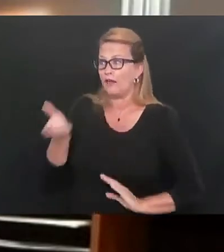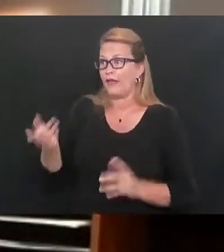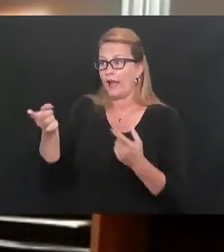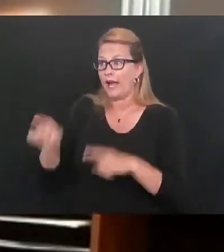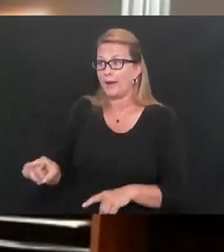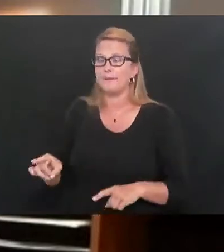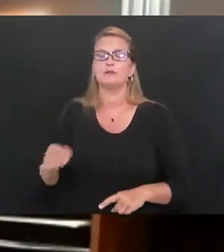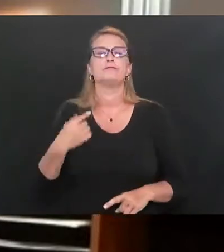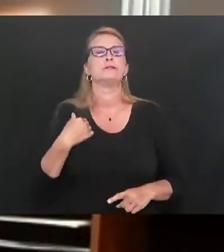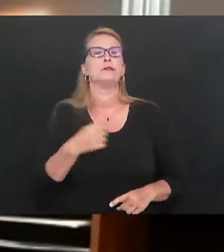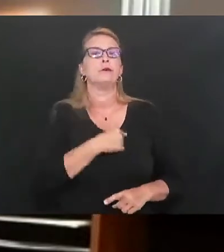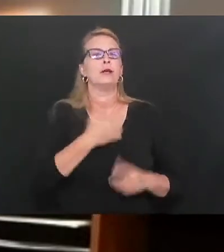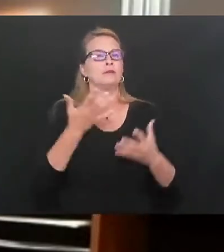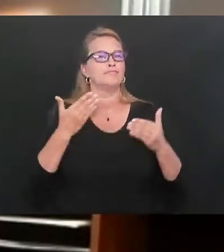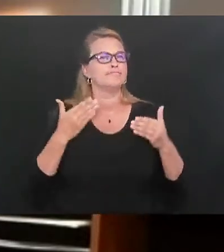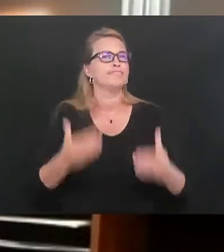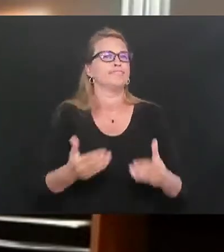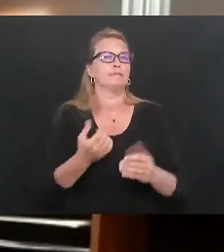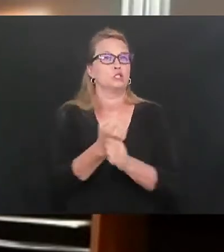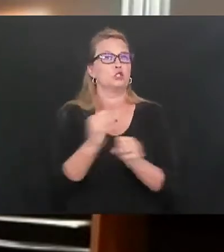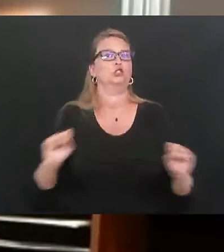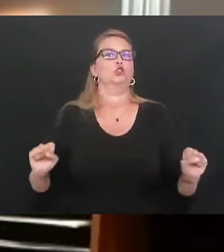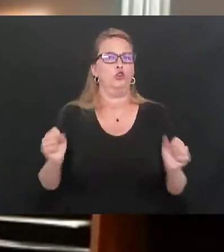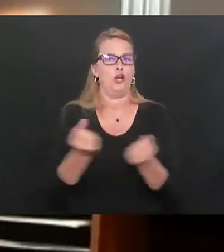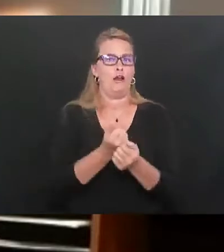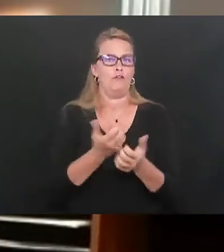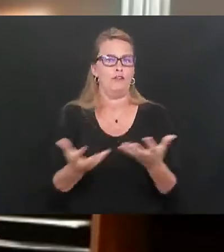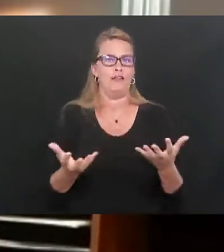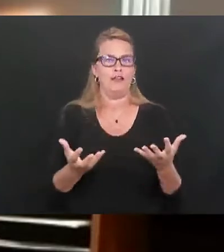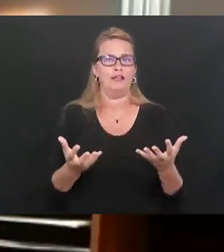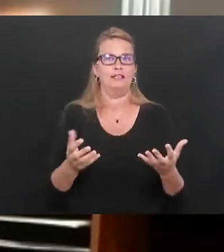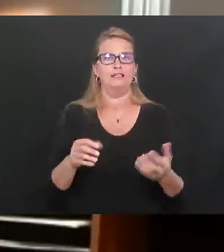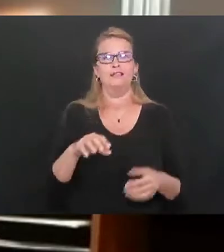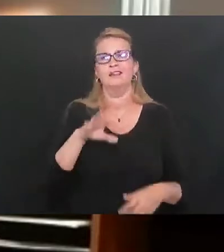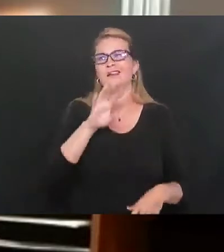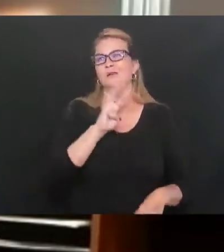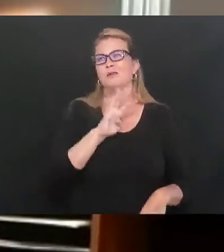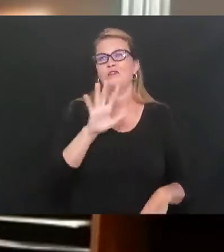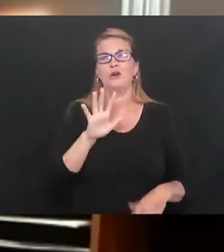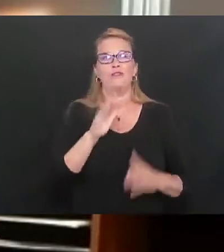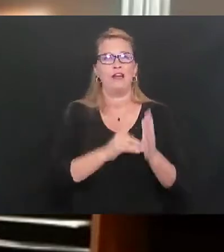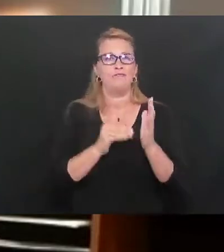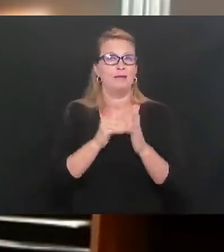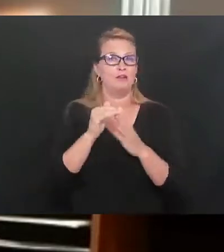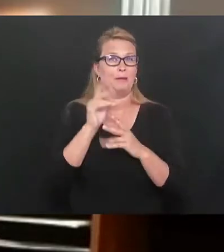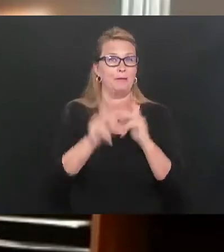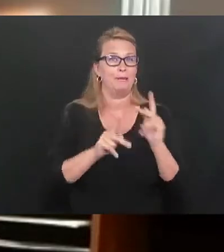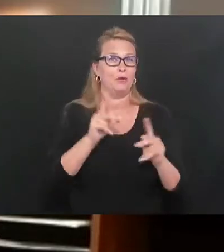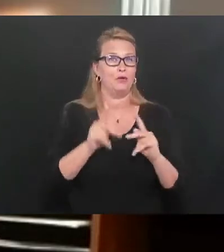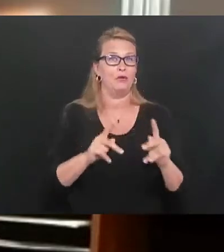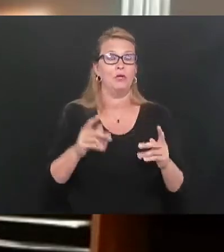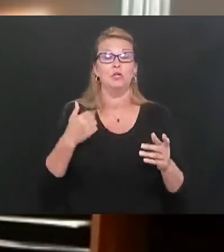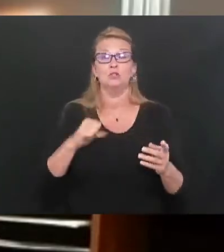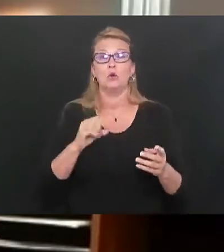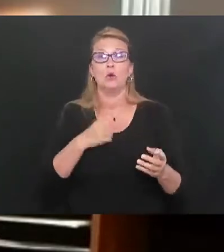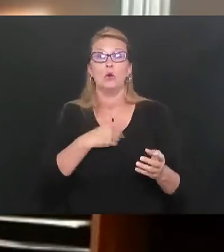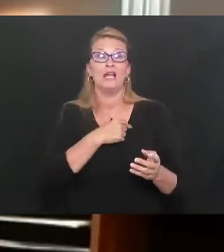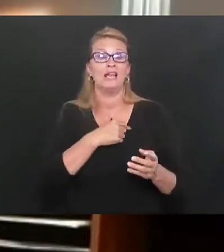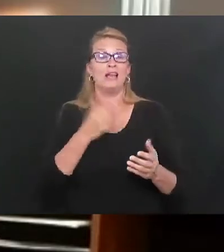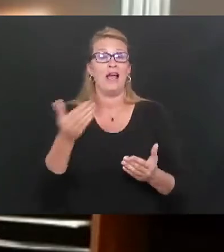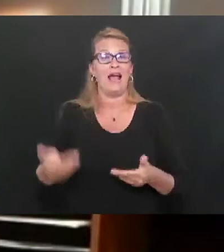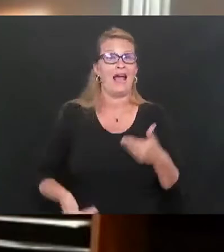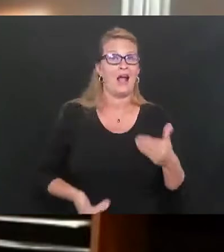to secure the network. The MAC system was down about 45 days to account for an investigation. We also hired